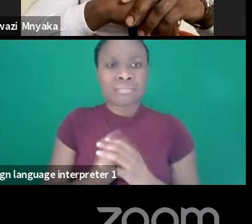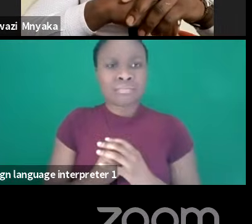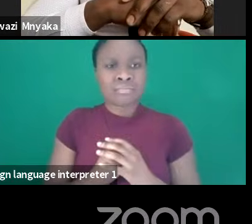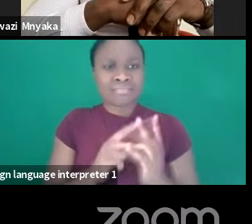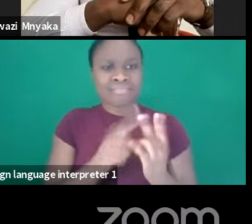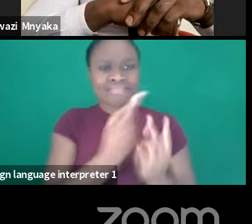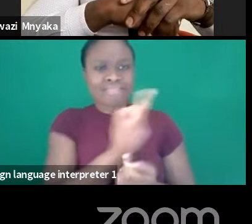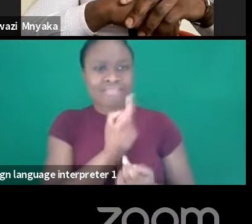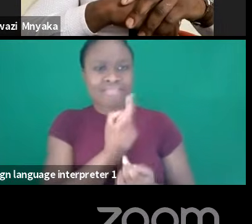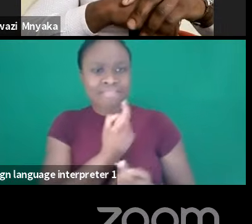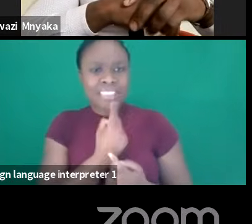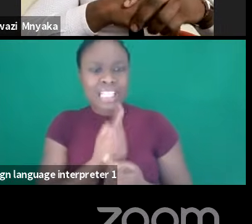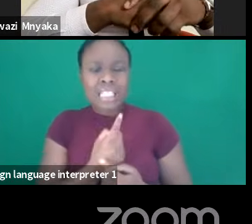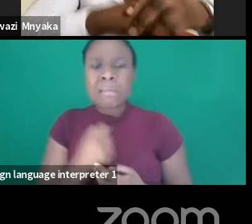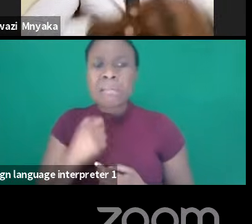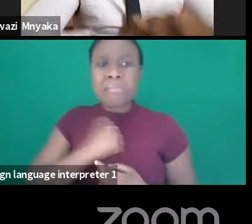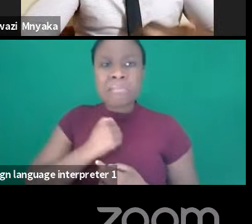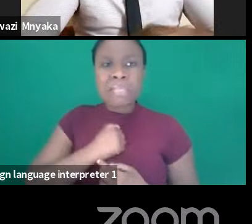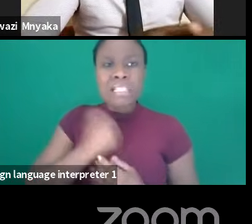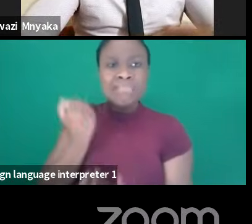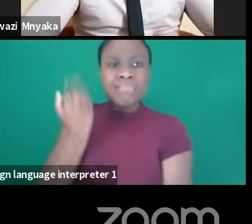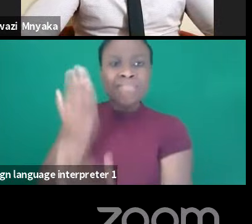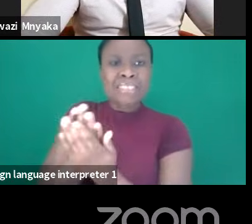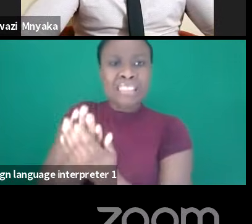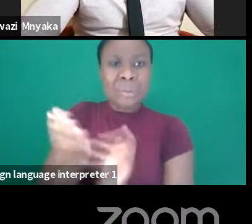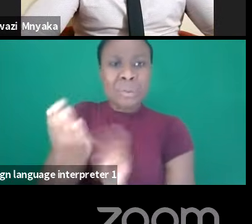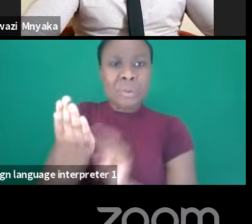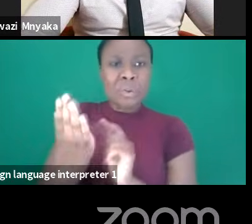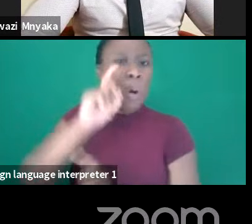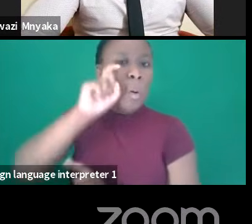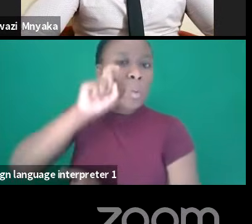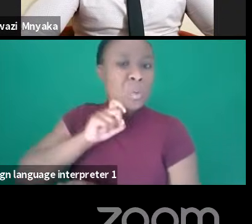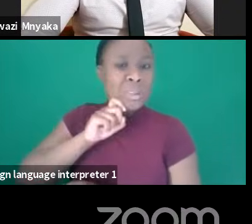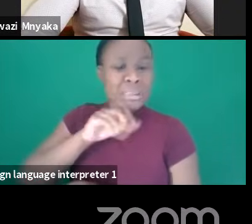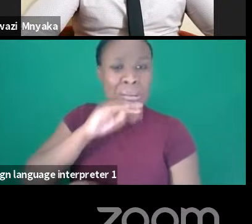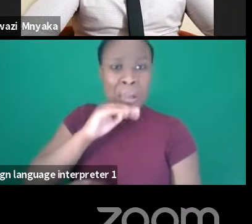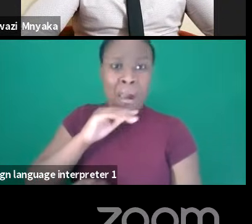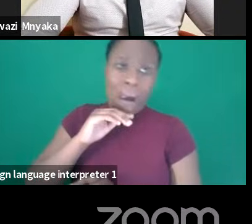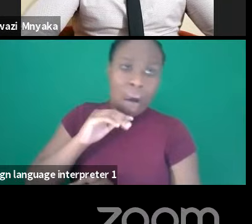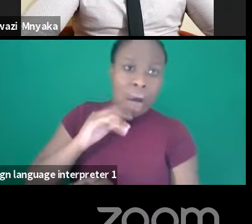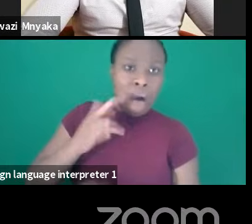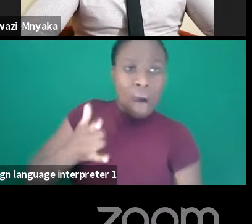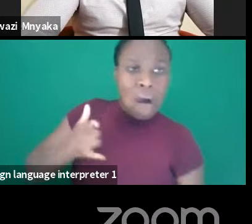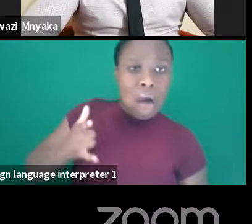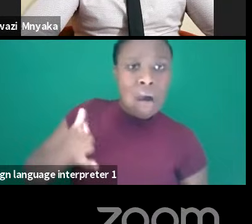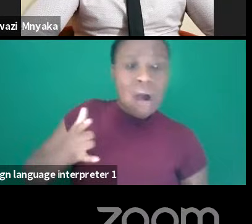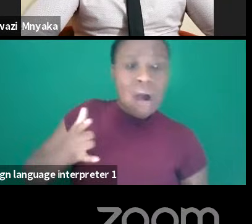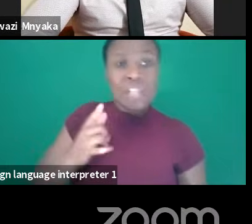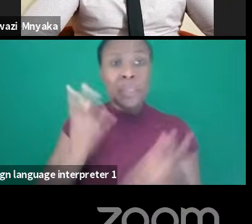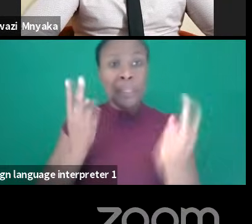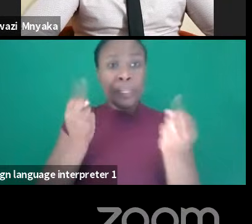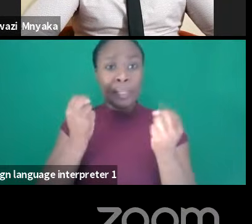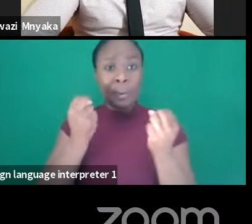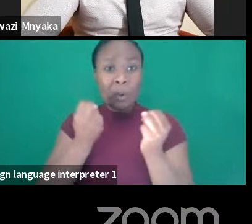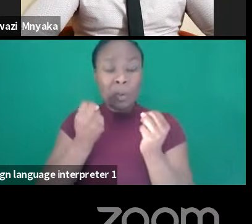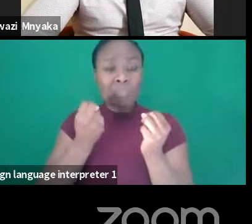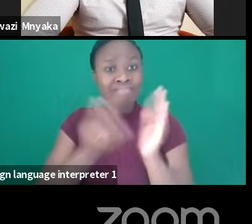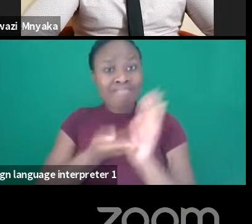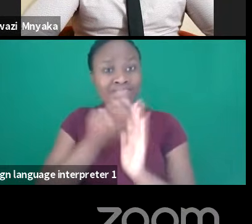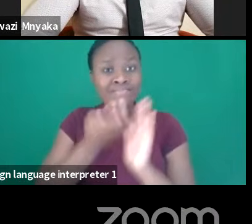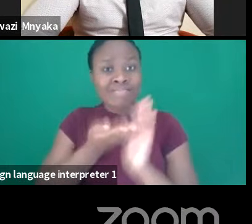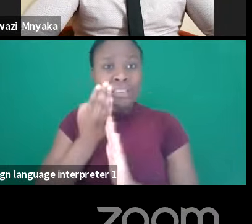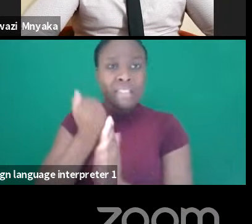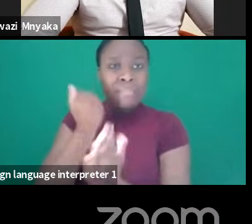old and I need to submit those information. I do not have the information anymore. The company does